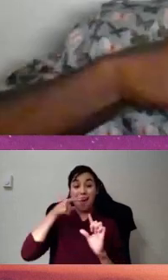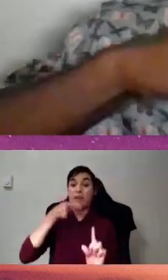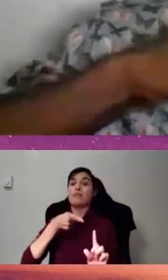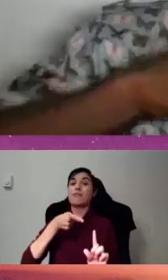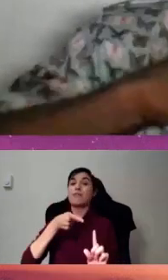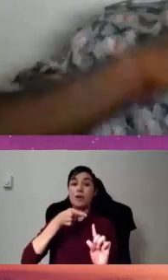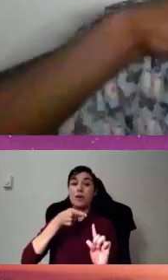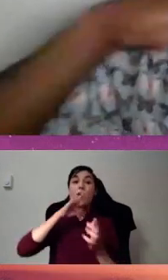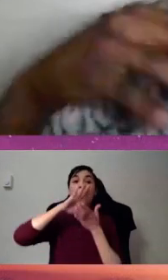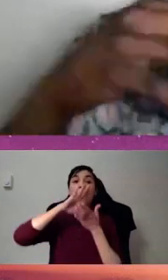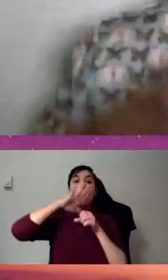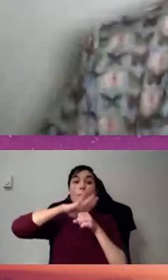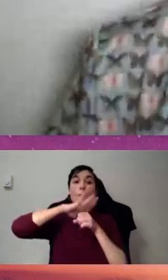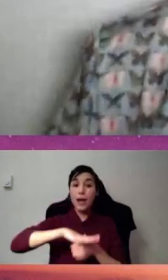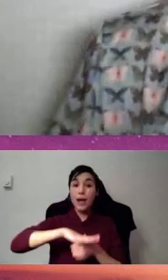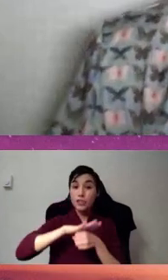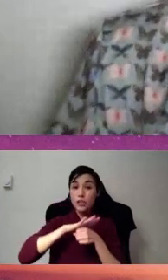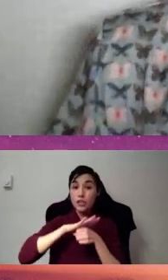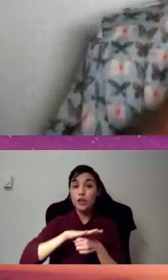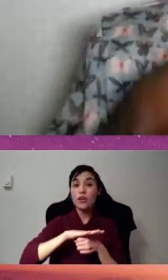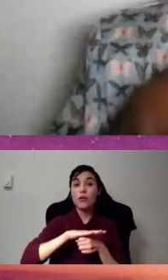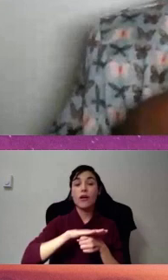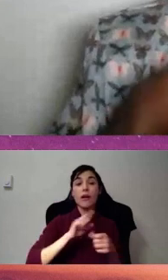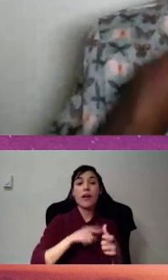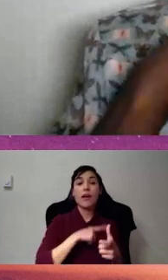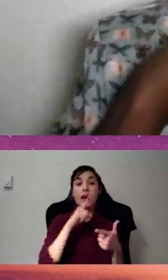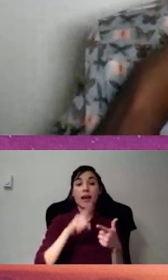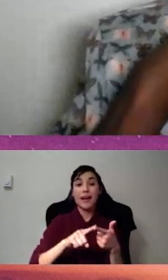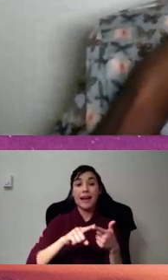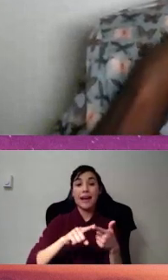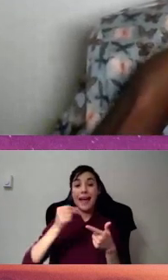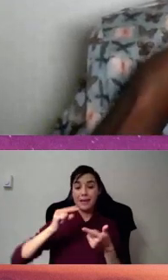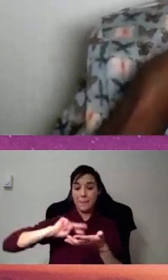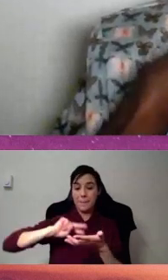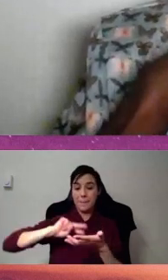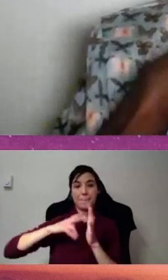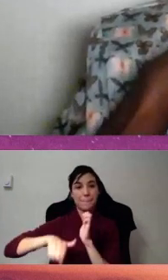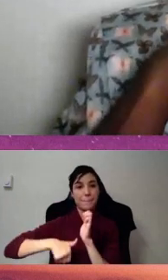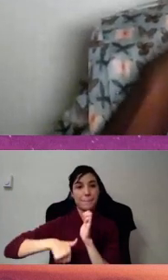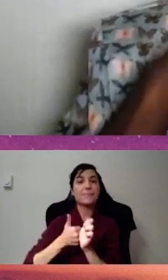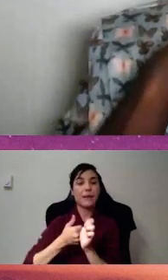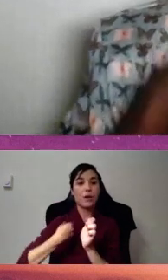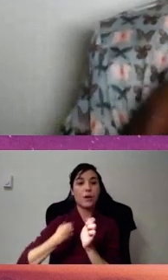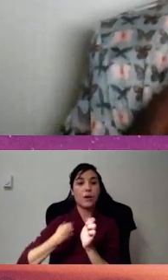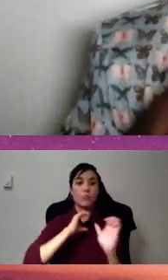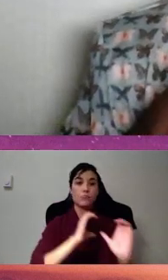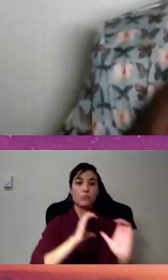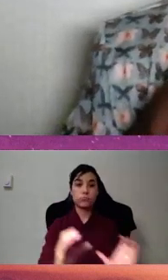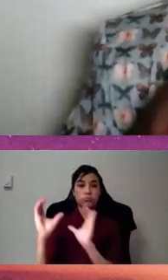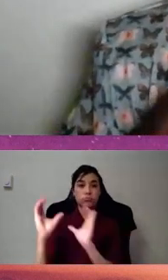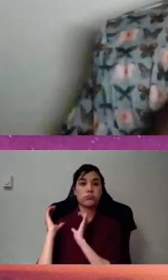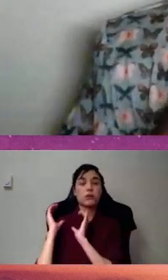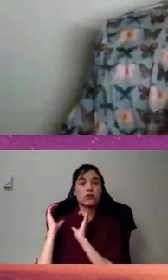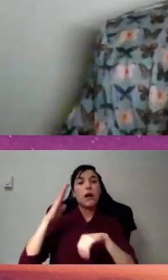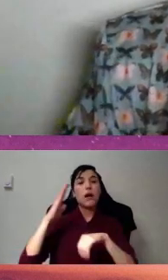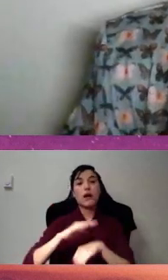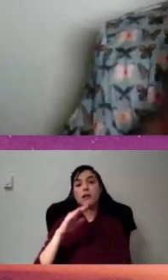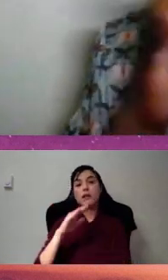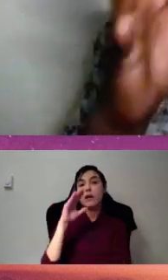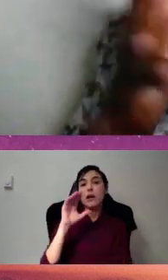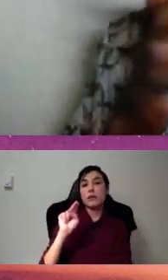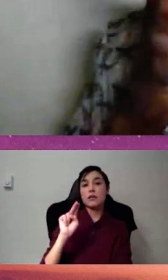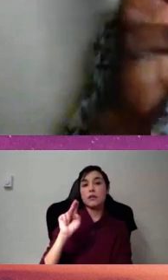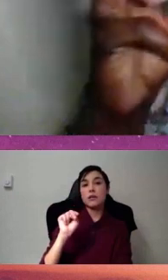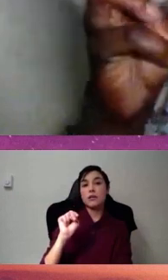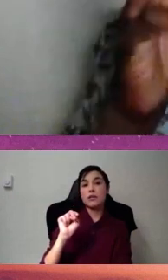much pressure and meaning gets put onto gender variant and trans and non-binary young people. Who